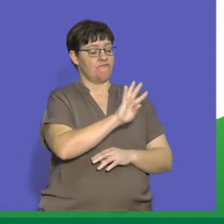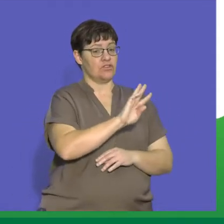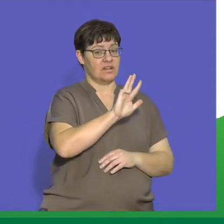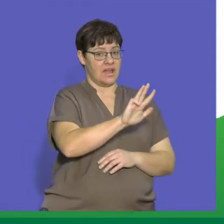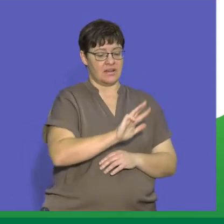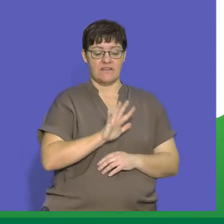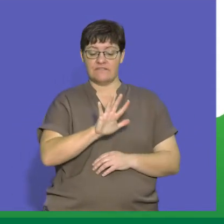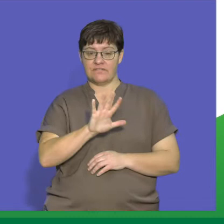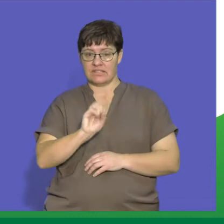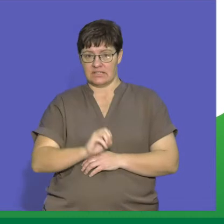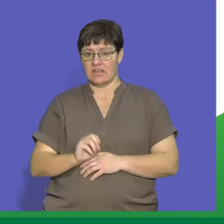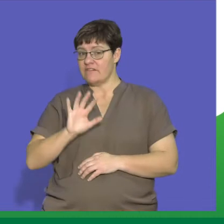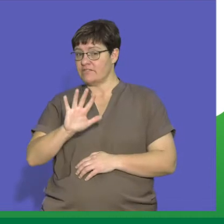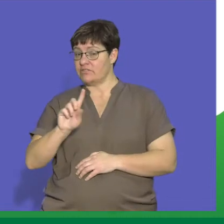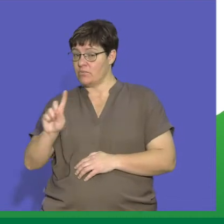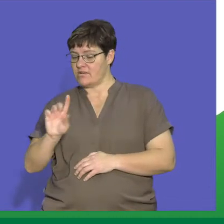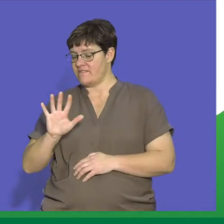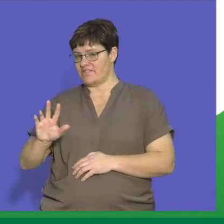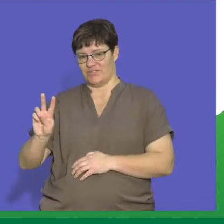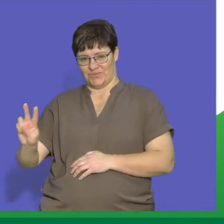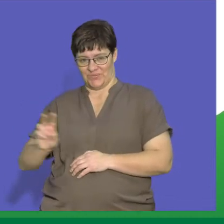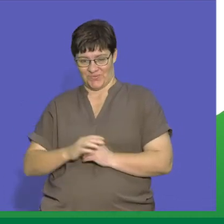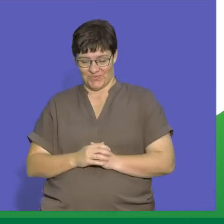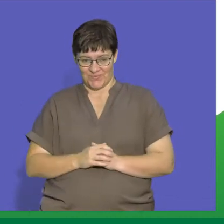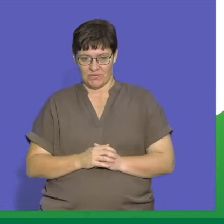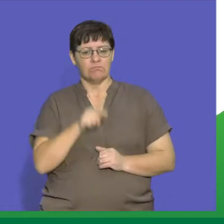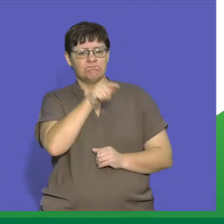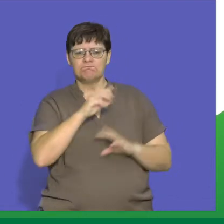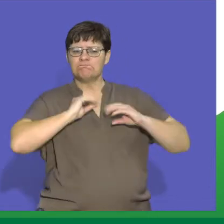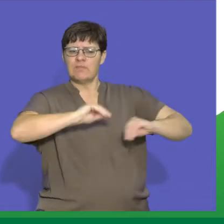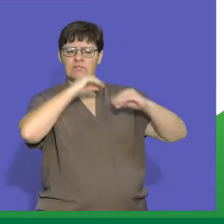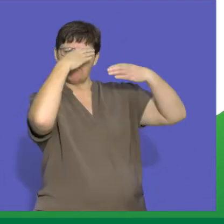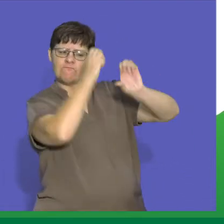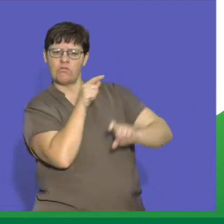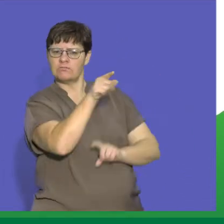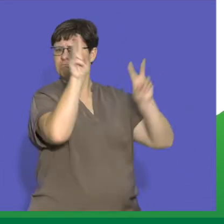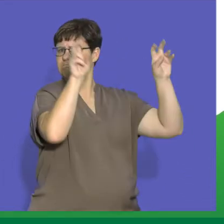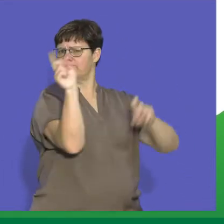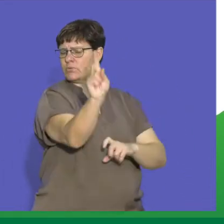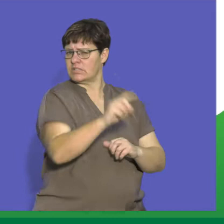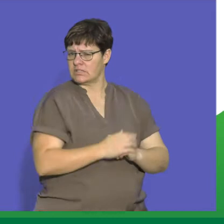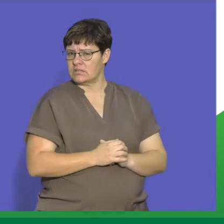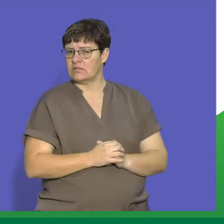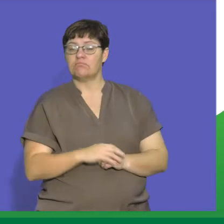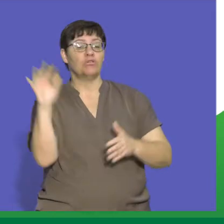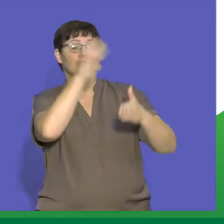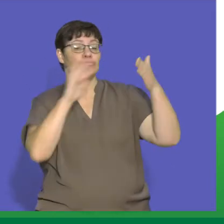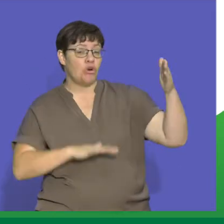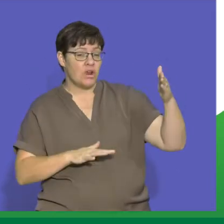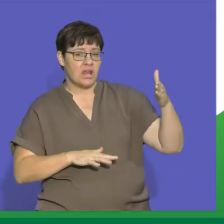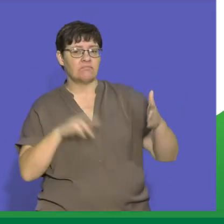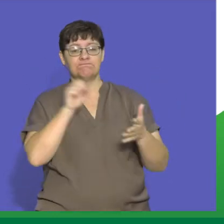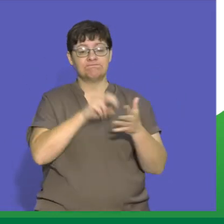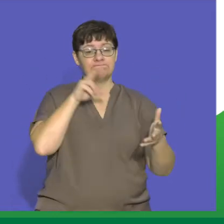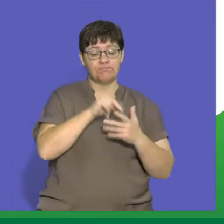49, 50, 51 and 52. In this lesson, the topics of focus are a story about a fox